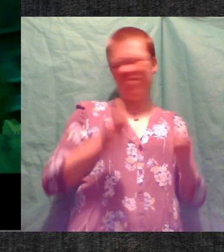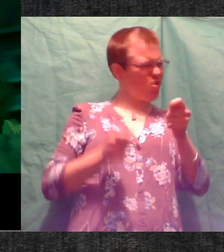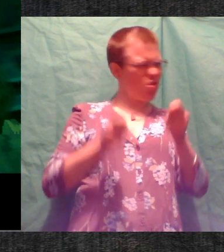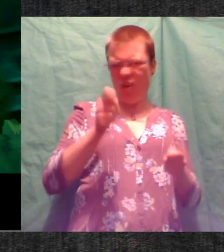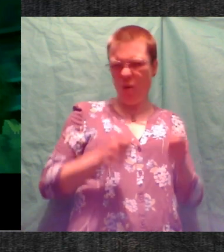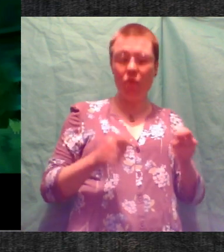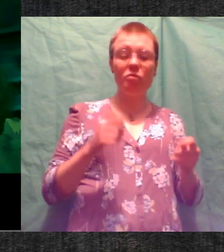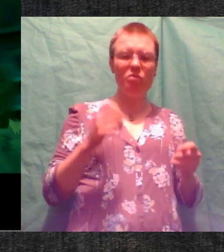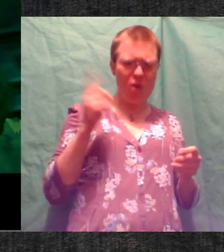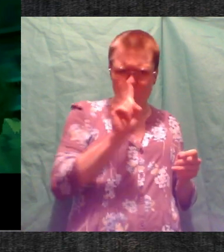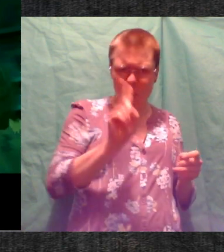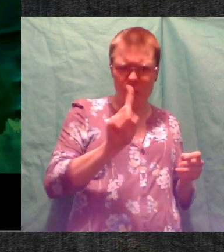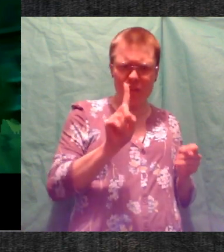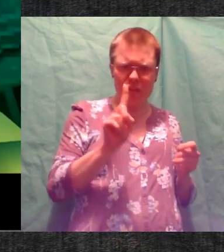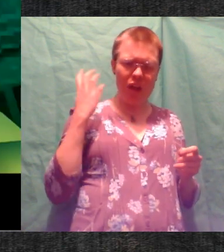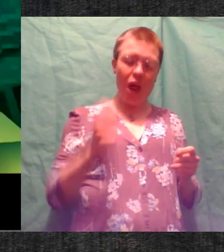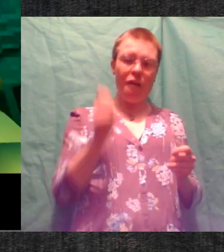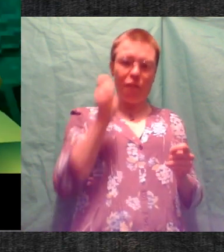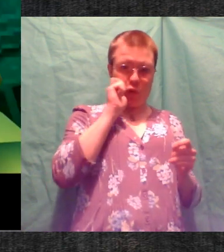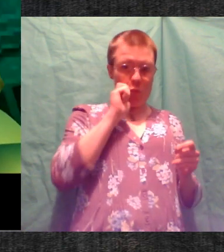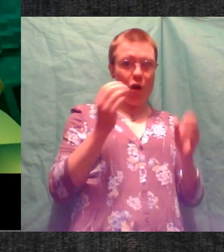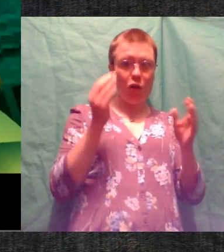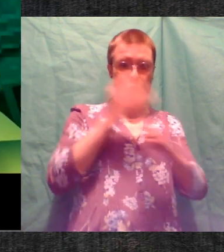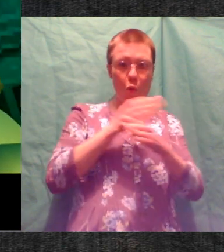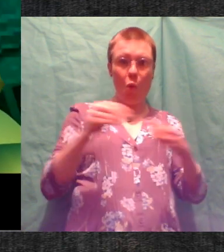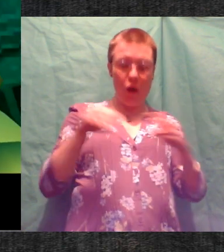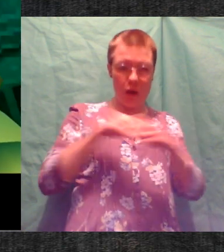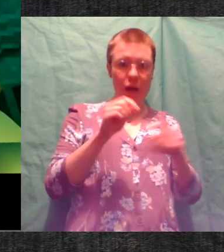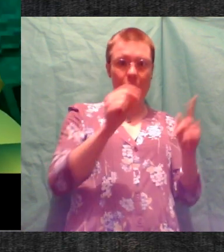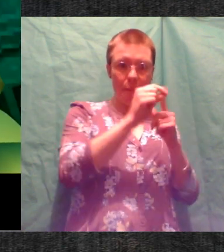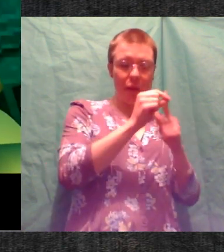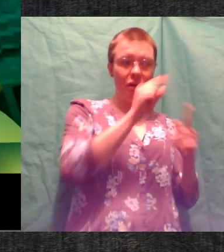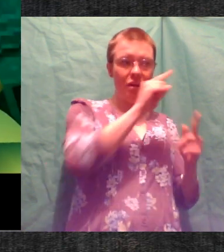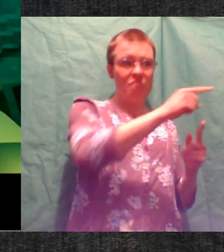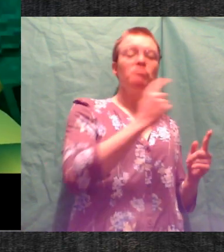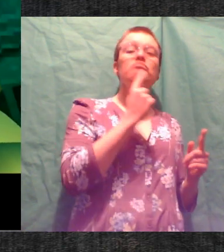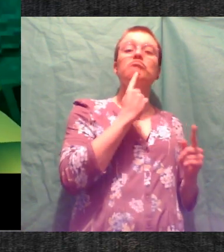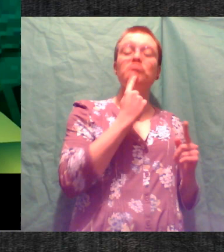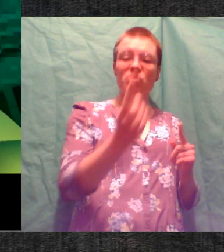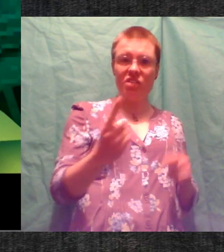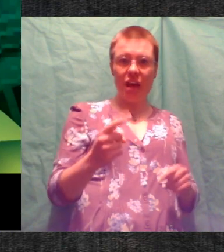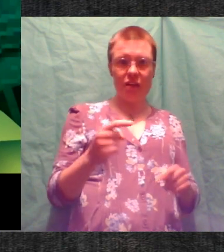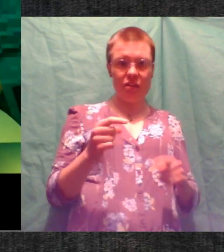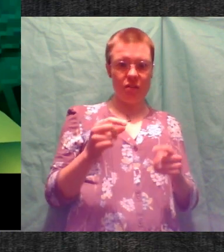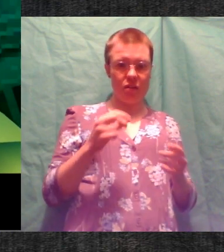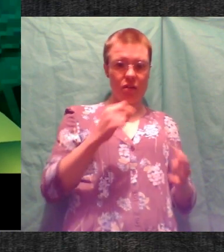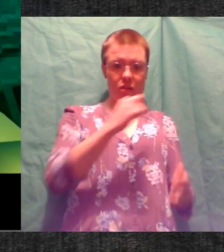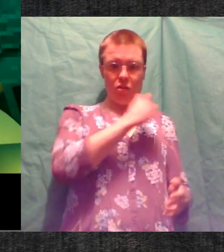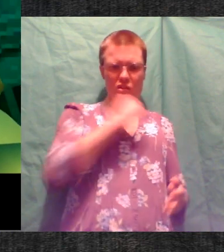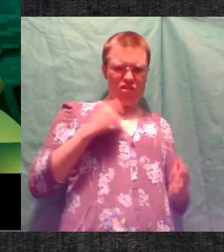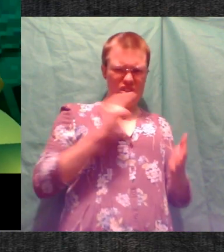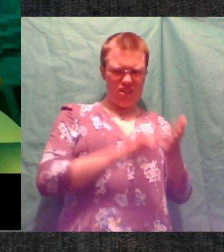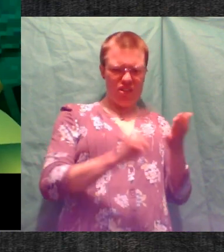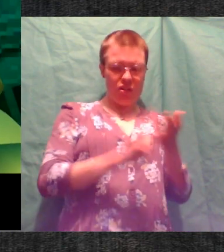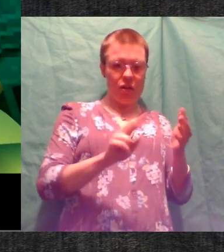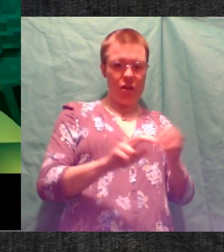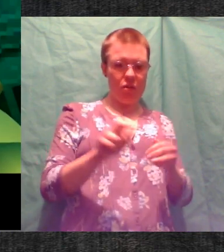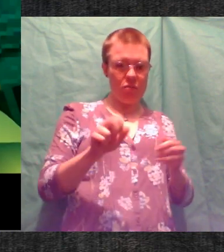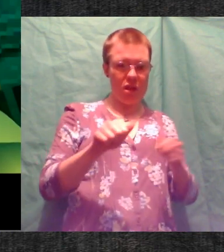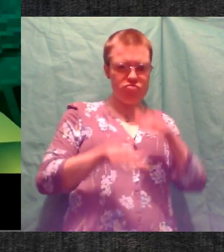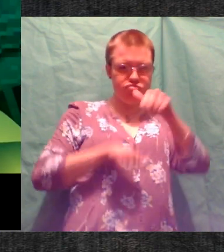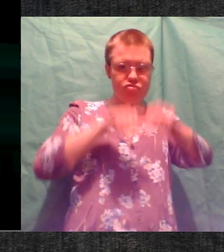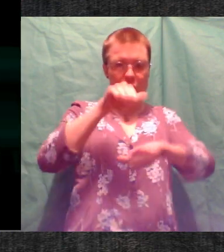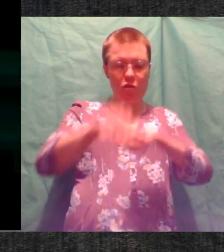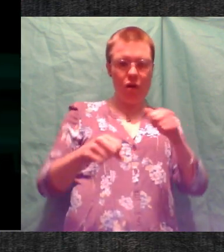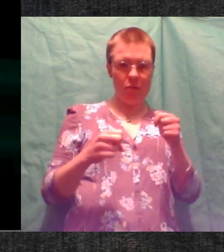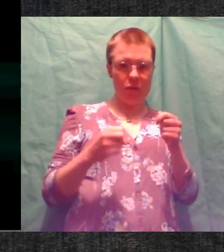Pentagon. He reported that Dr. Hunter altered Fox Dye's program just before the operation, but no one knows how